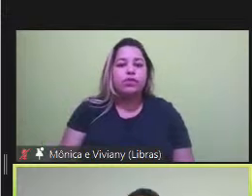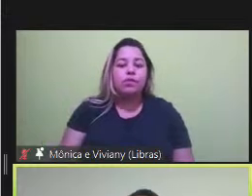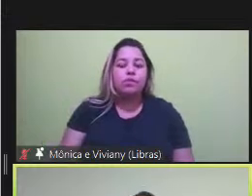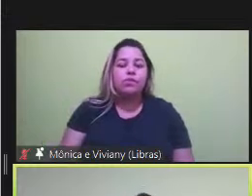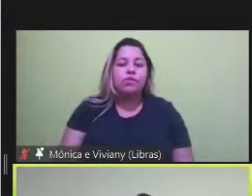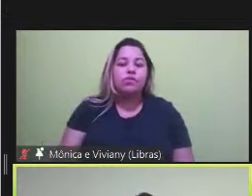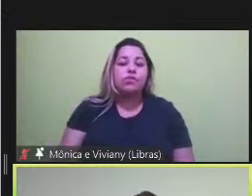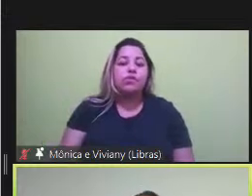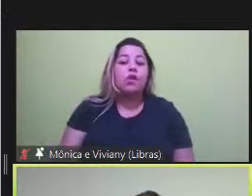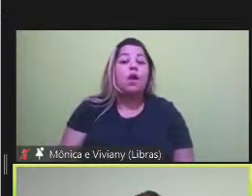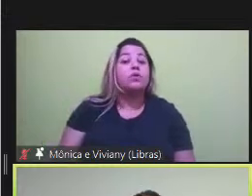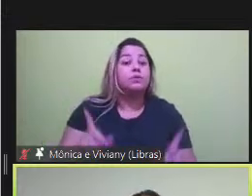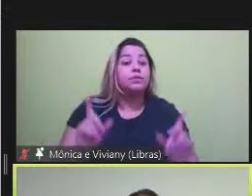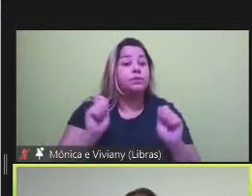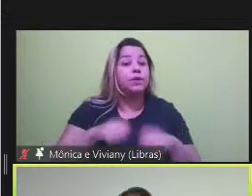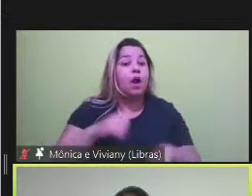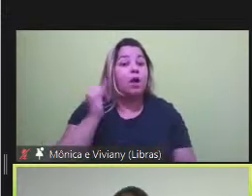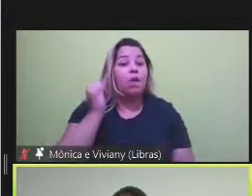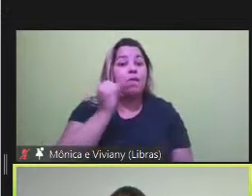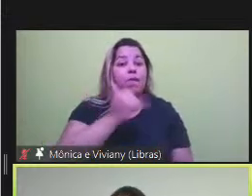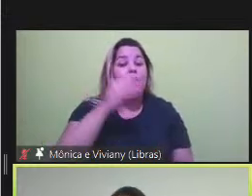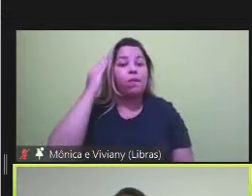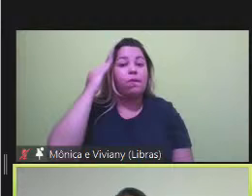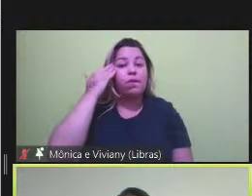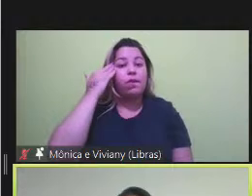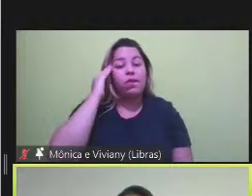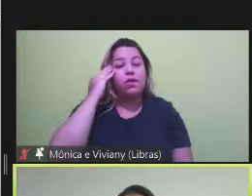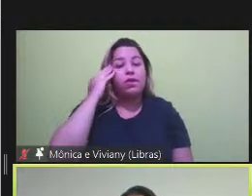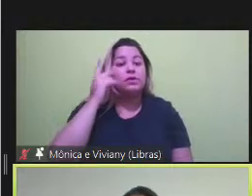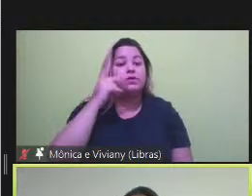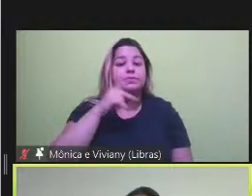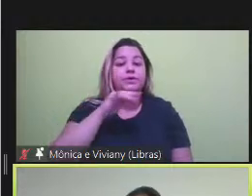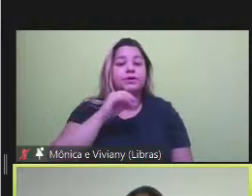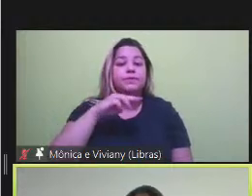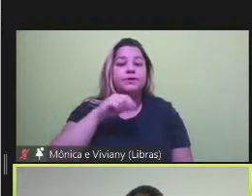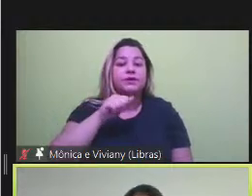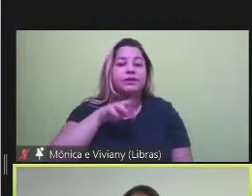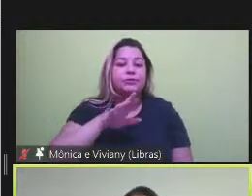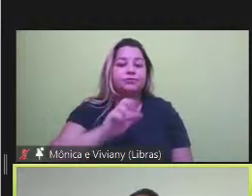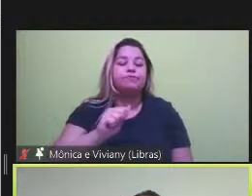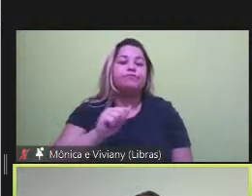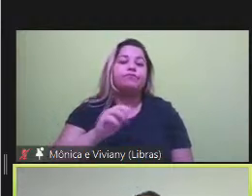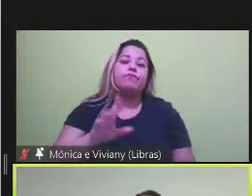As it was said before, we need to think about primary healthcare,